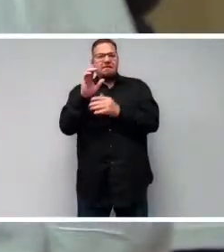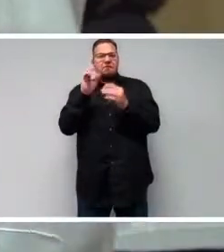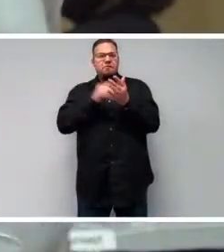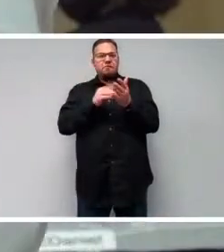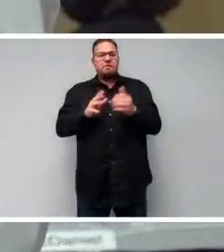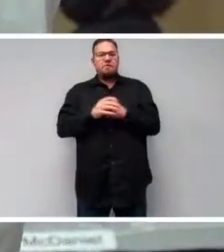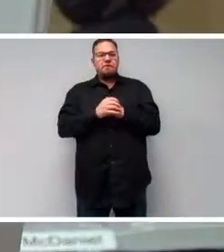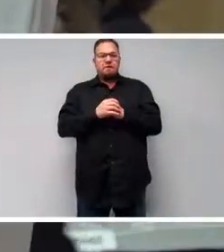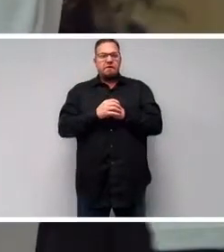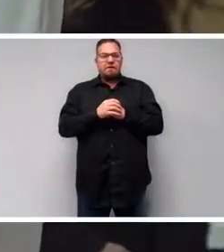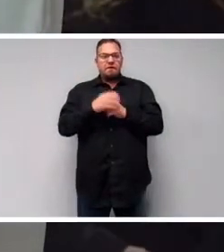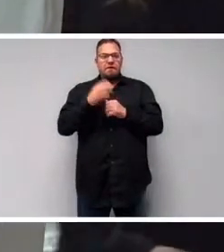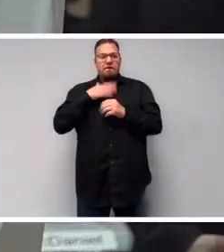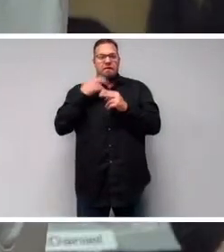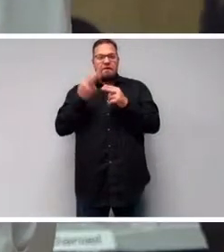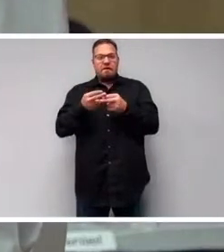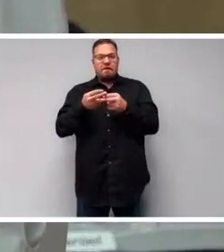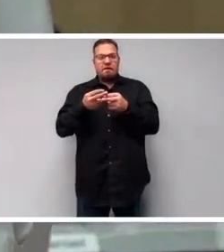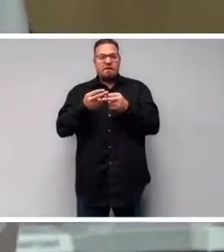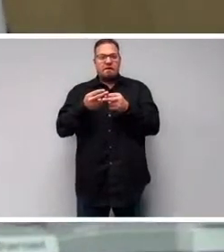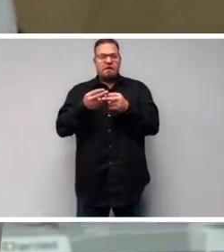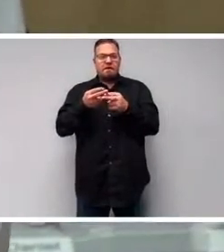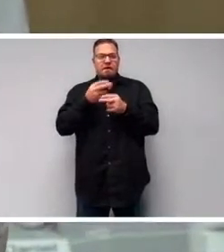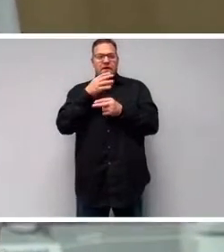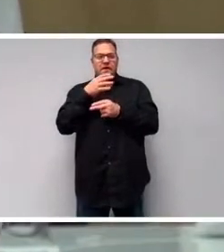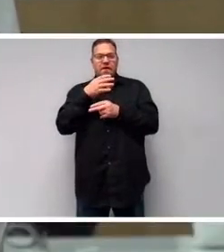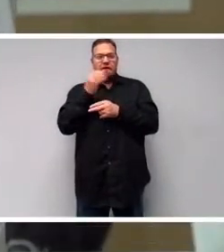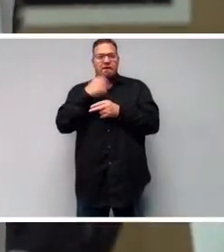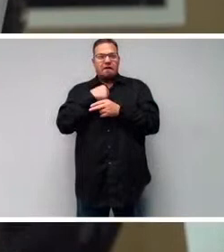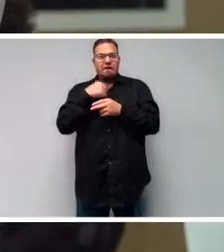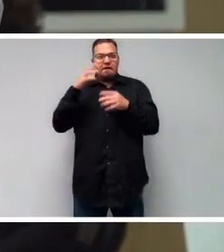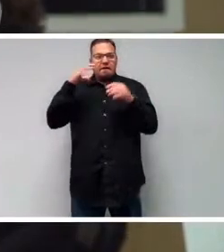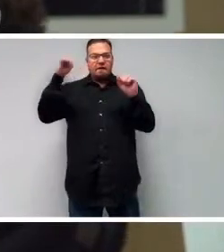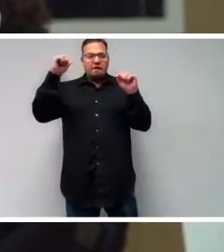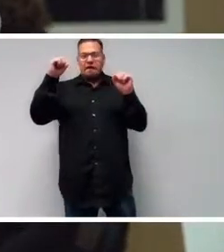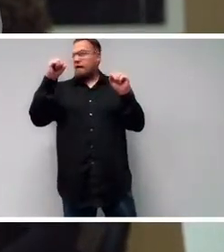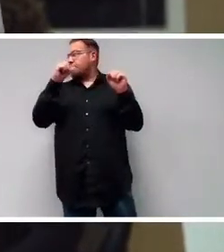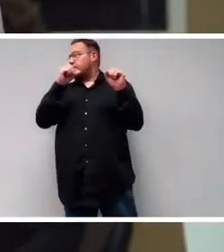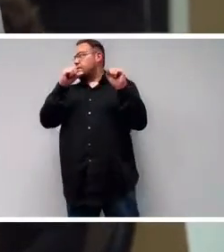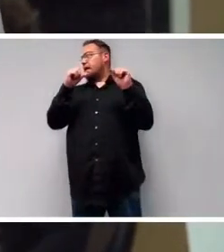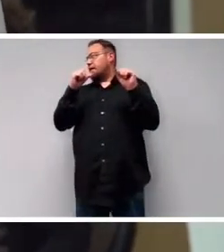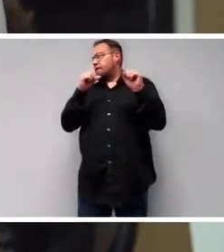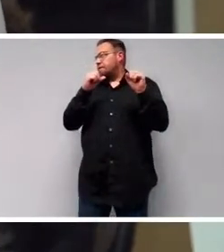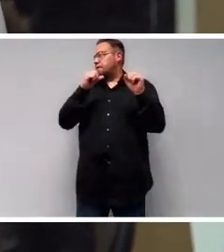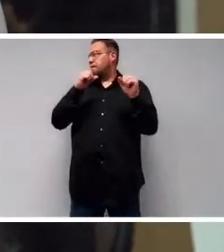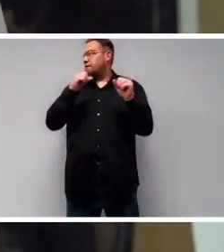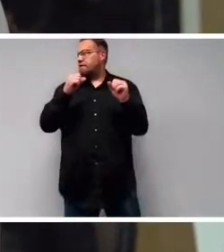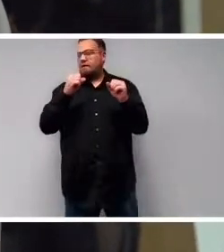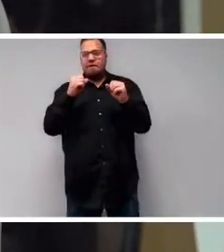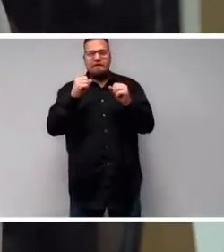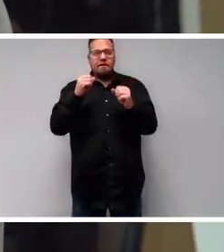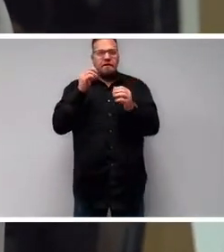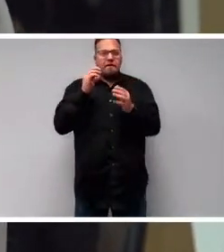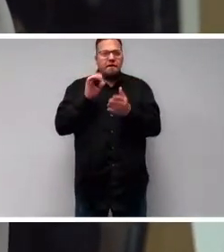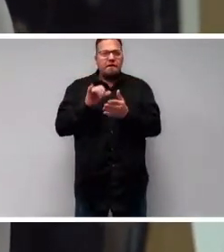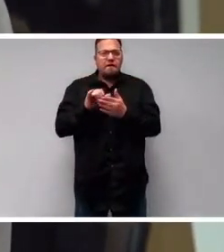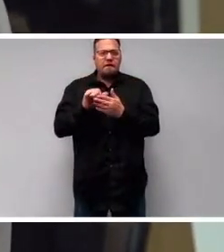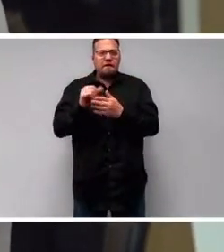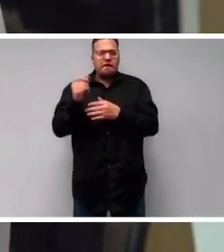Once again, my name is Osvaldo Guzman, and I am a Viking at North Salem High School. So this is actually my last year at North Salem High